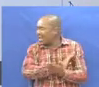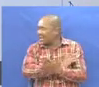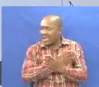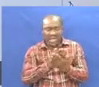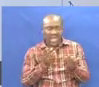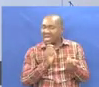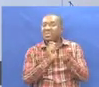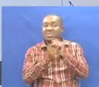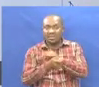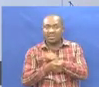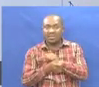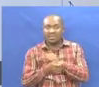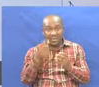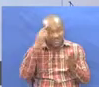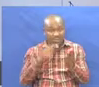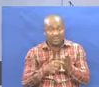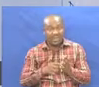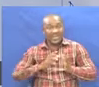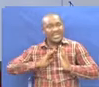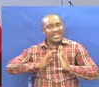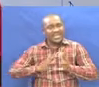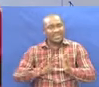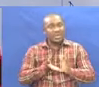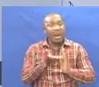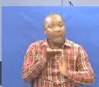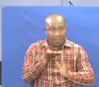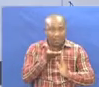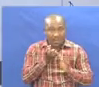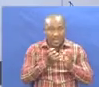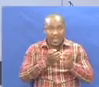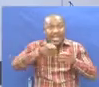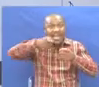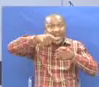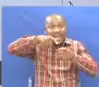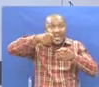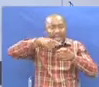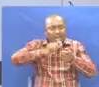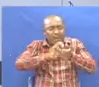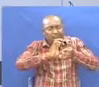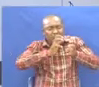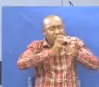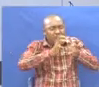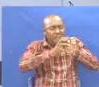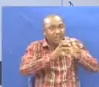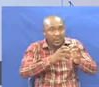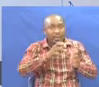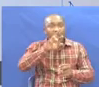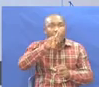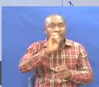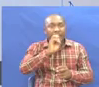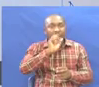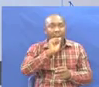compound which speeds up the rate of chemical reaction, but it remains chemically unchanged at the